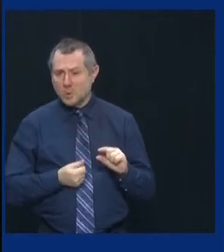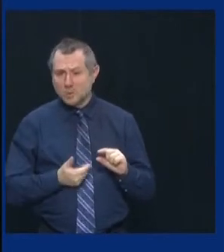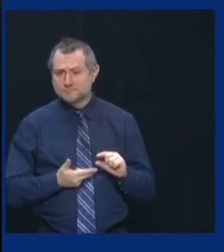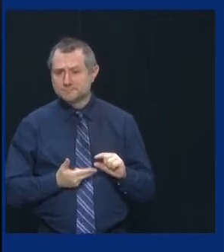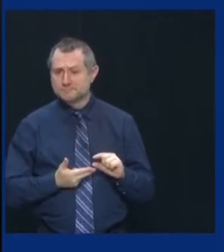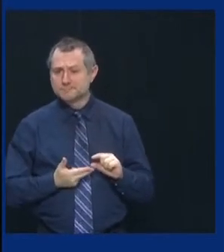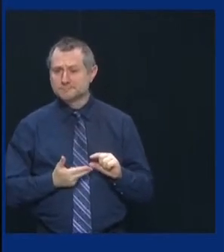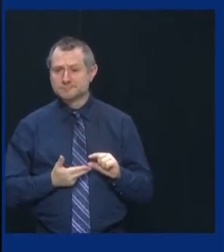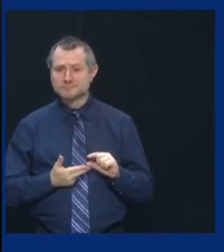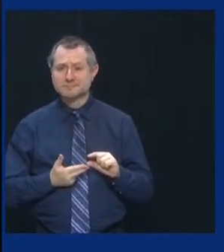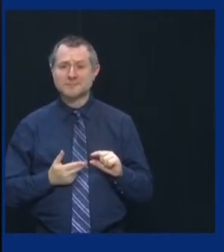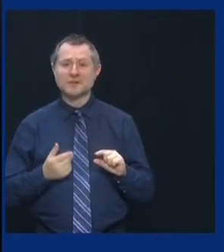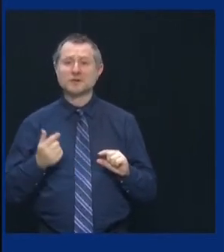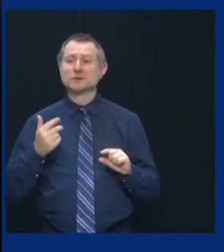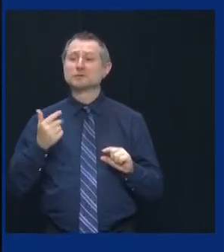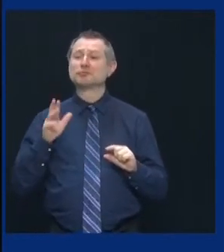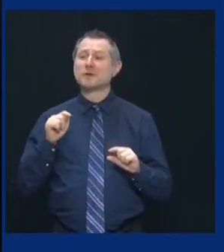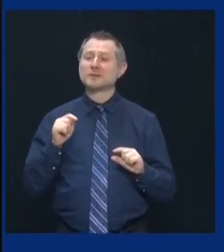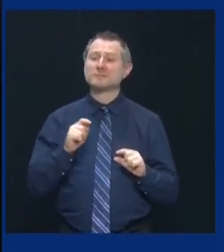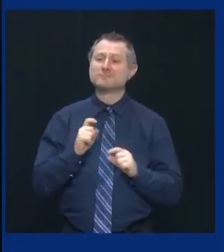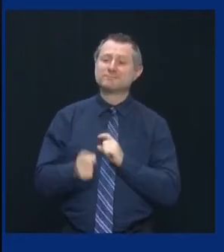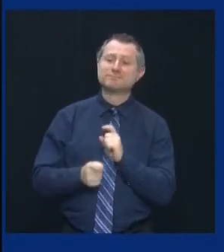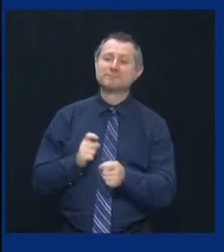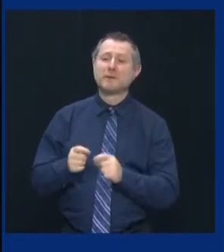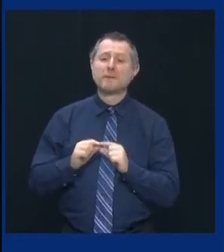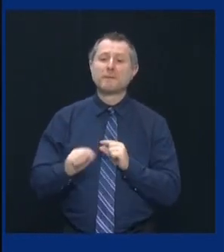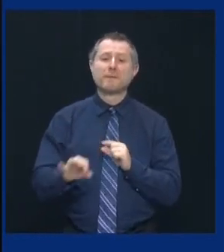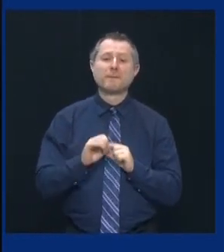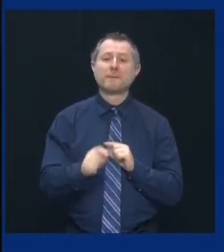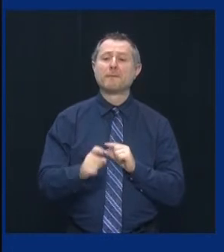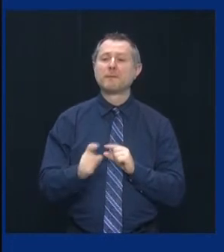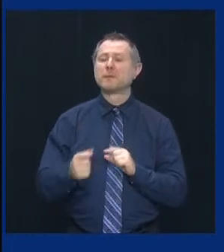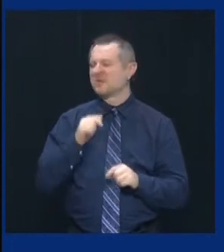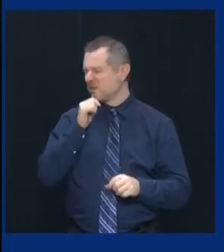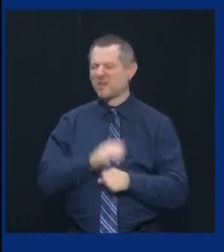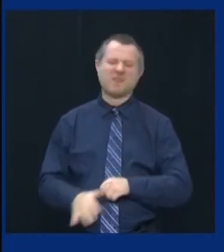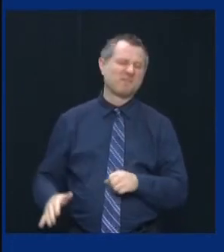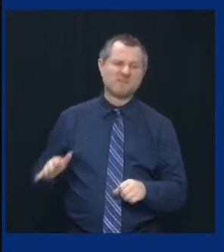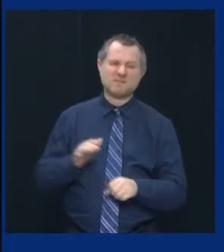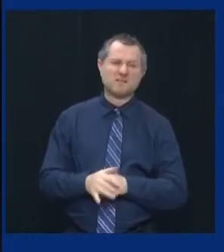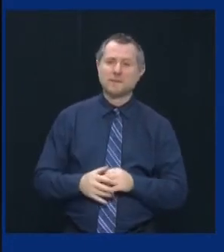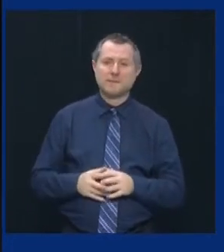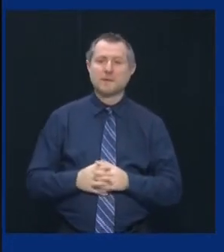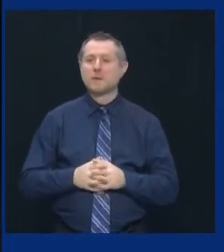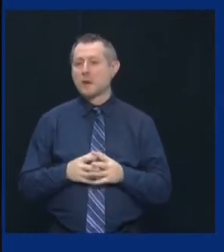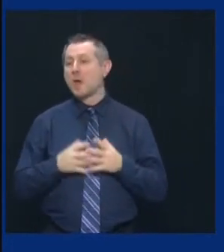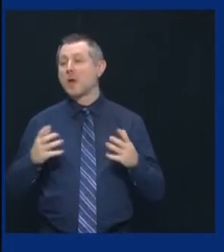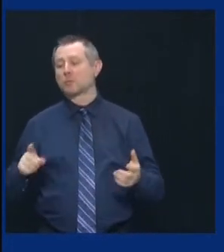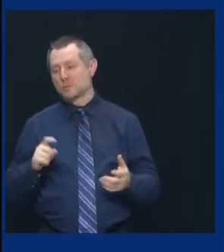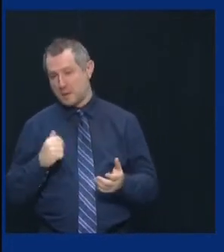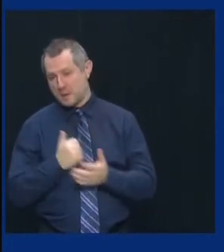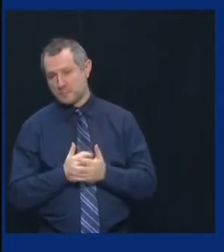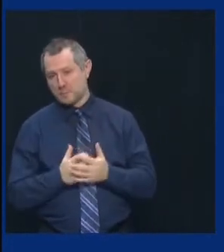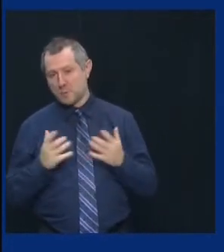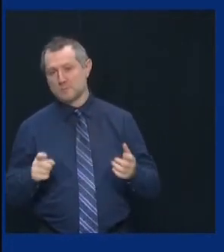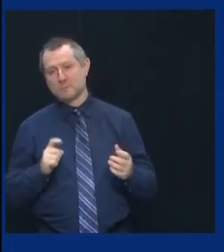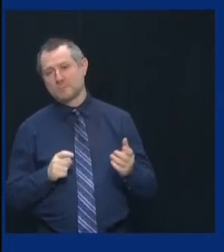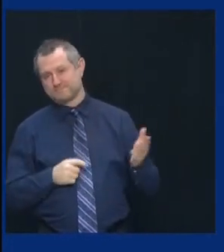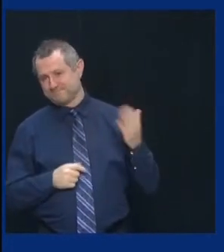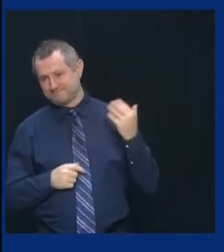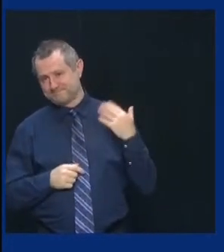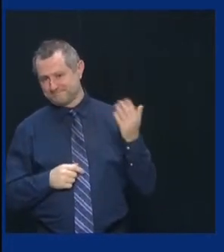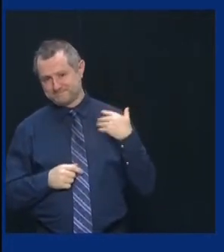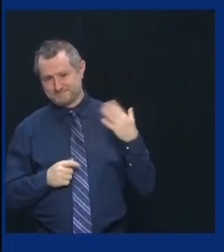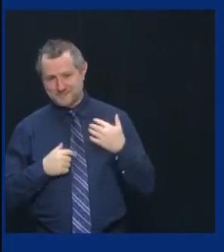small grants that they're making, and it comes nowhere near to addressing any of the needs that